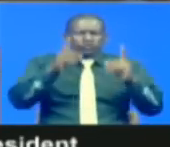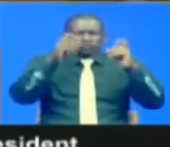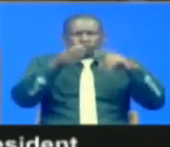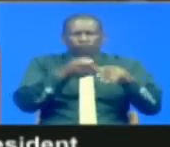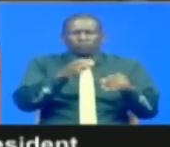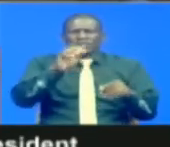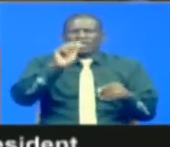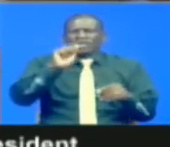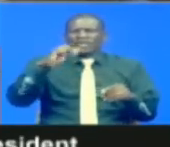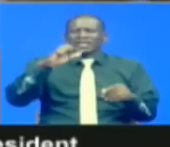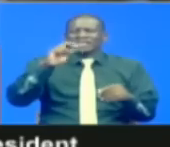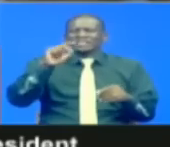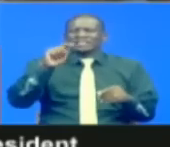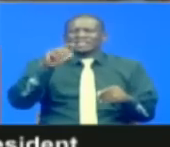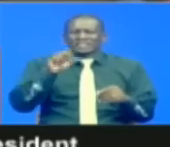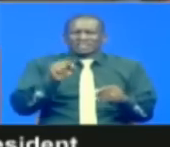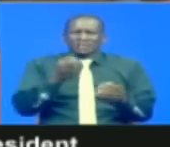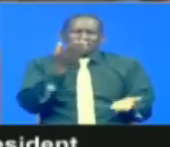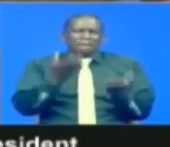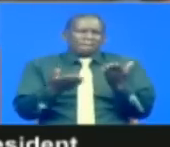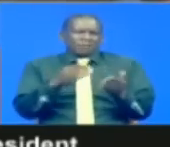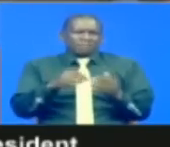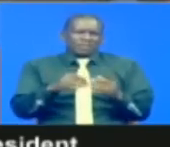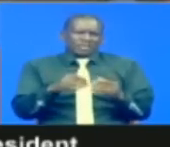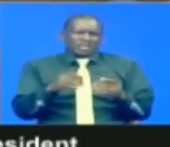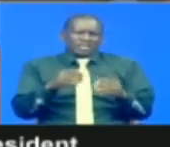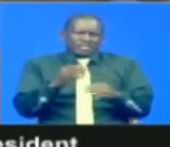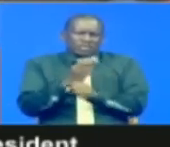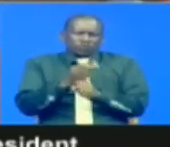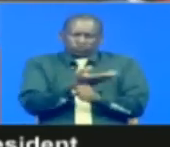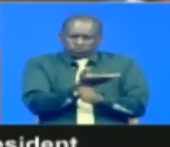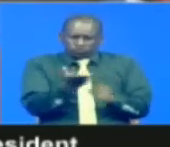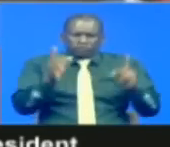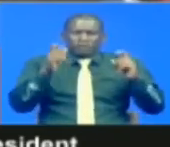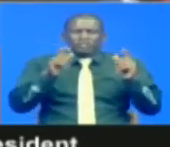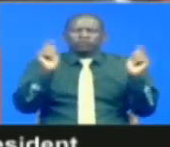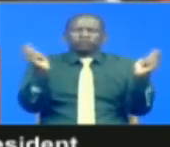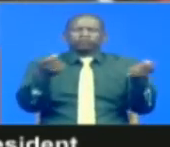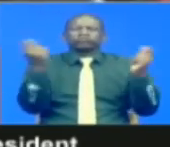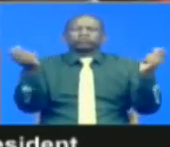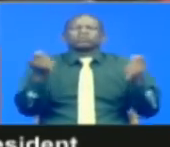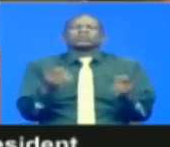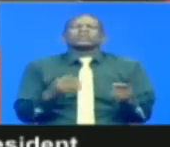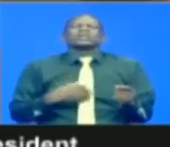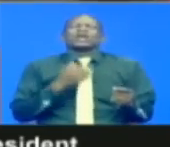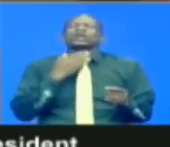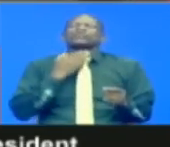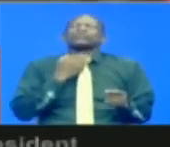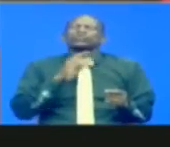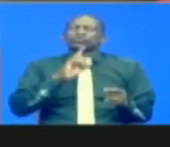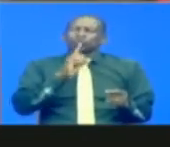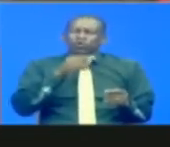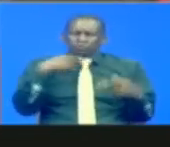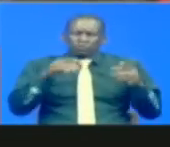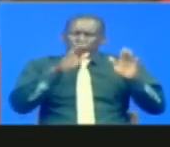agents na ndizo pengine wanafanyia ushirikina hapa. Kwa hivyo ningependa tu kuonya watu wawe